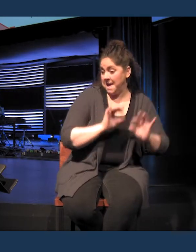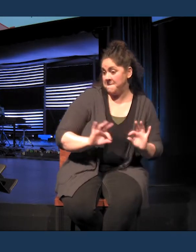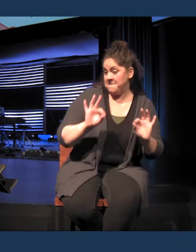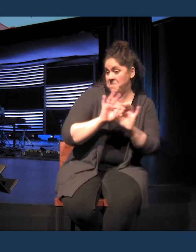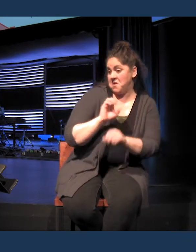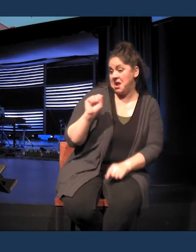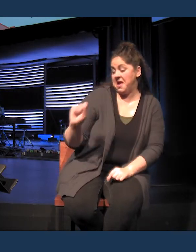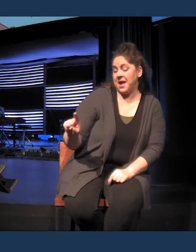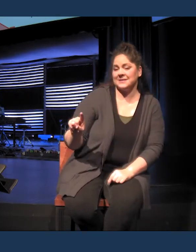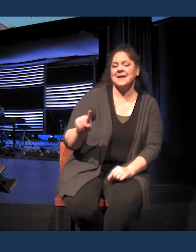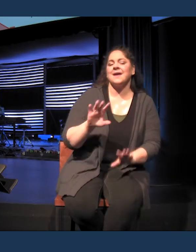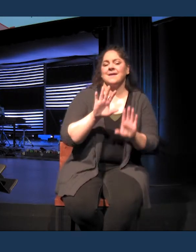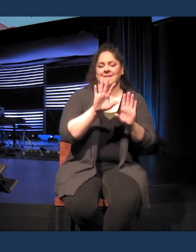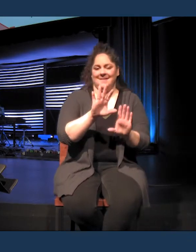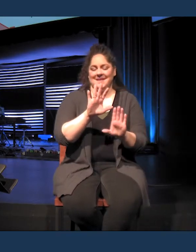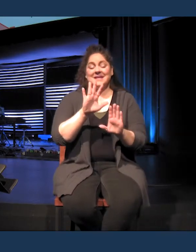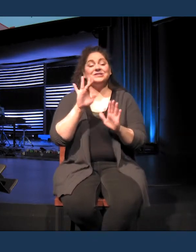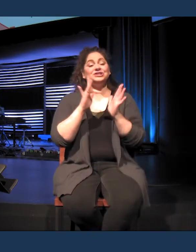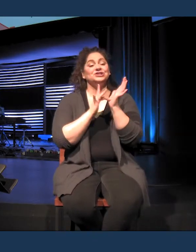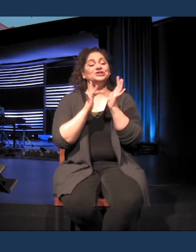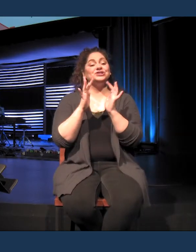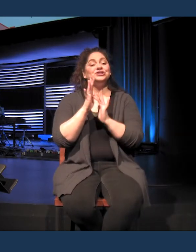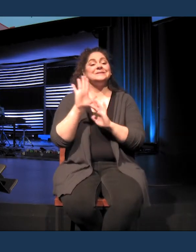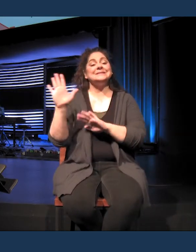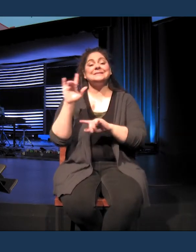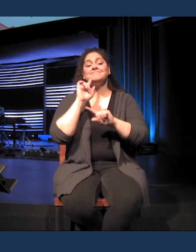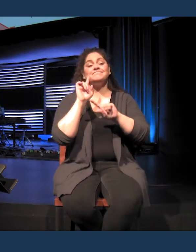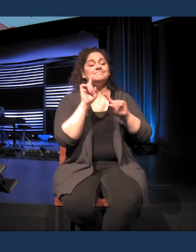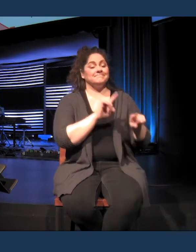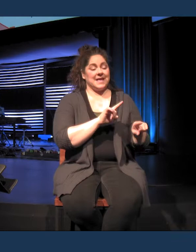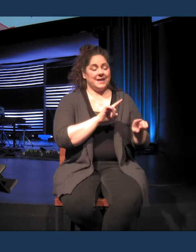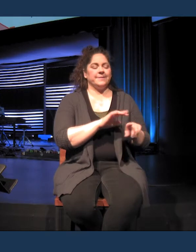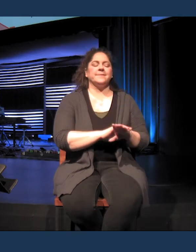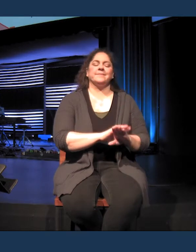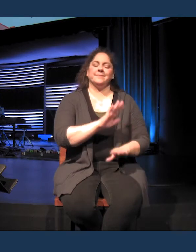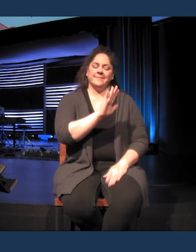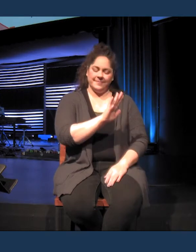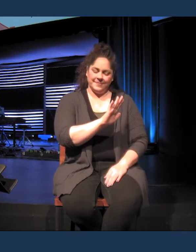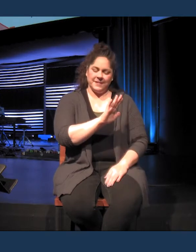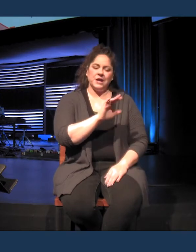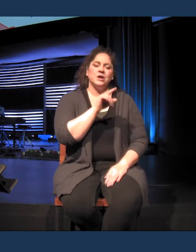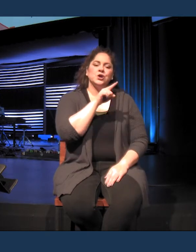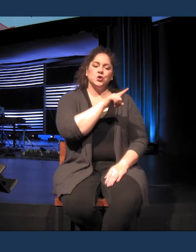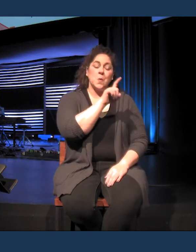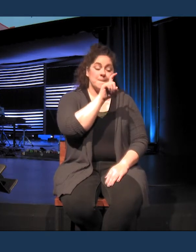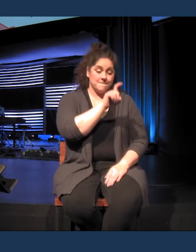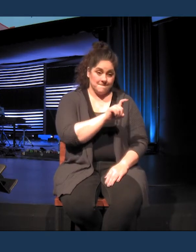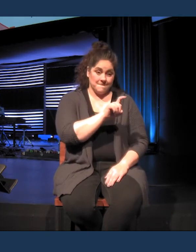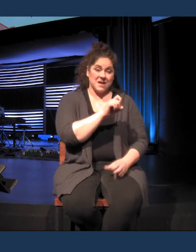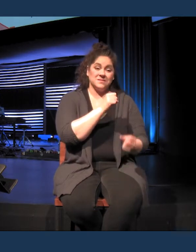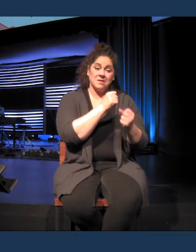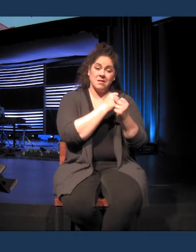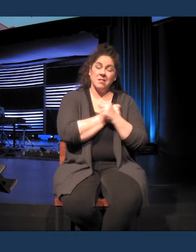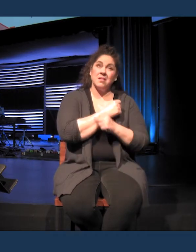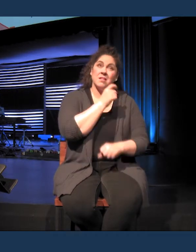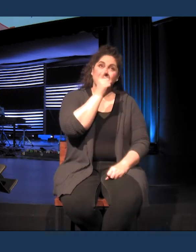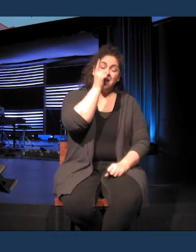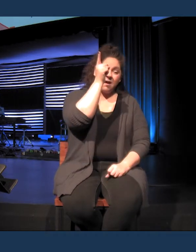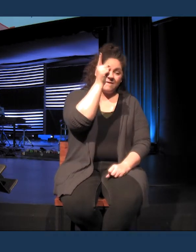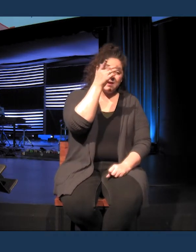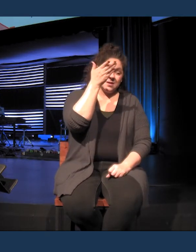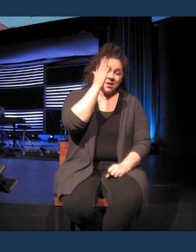And here's how Jesus replied. He said, you must love the Lord your God with all your